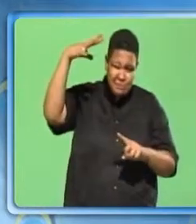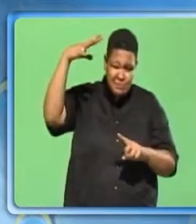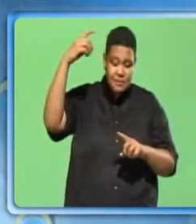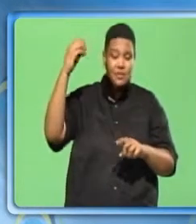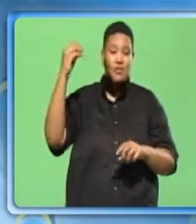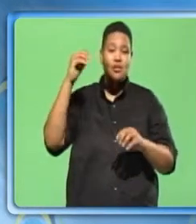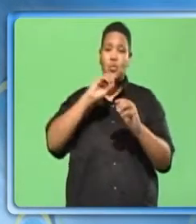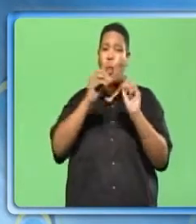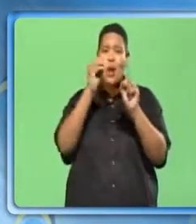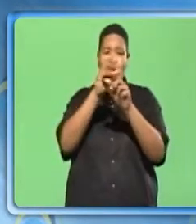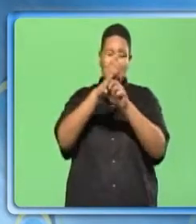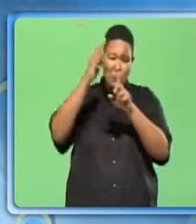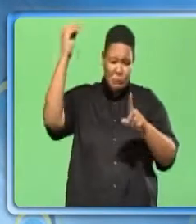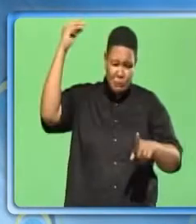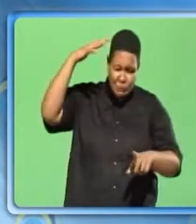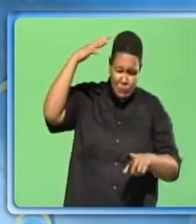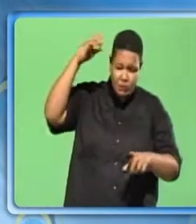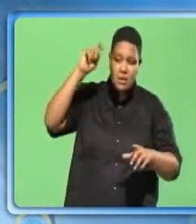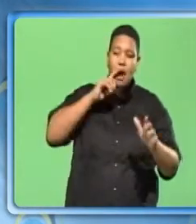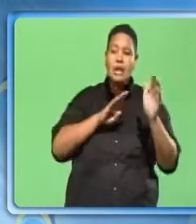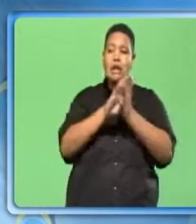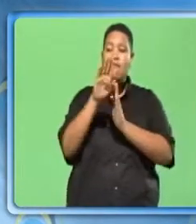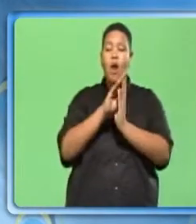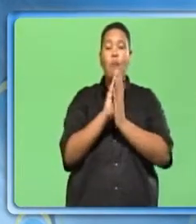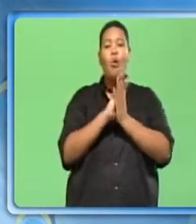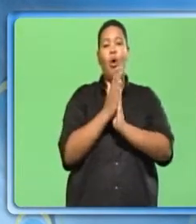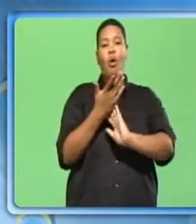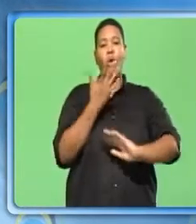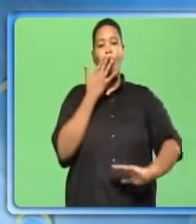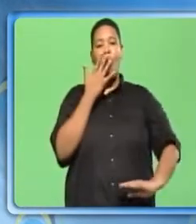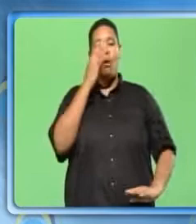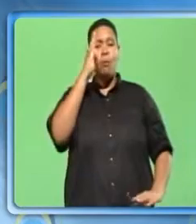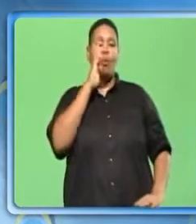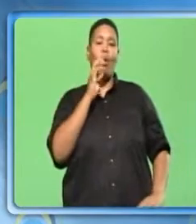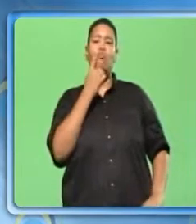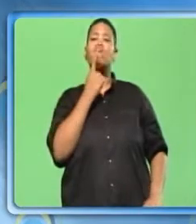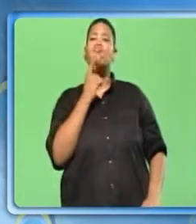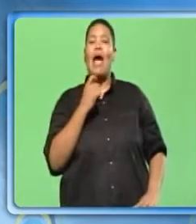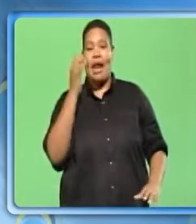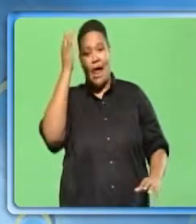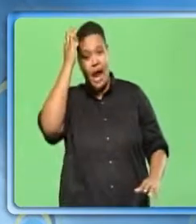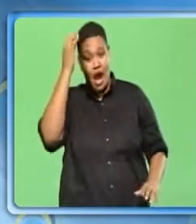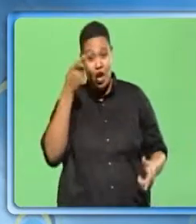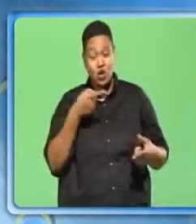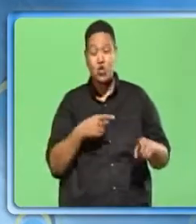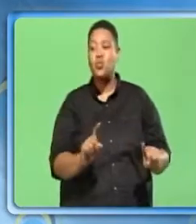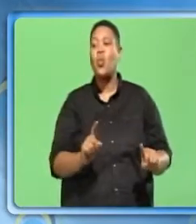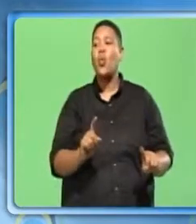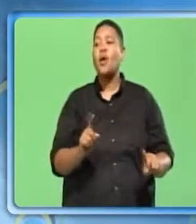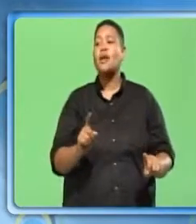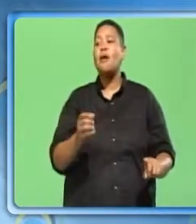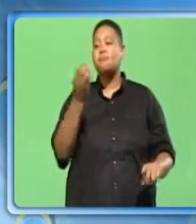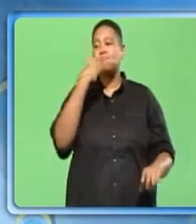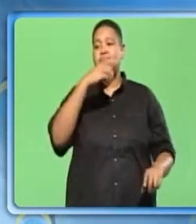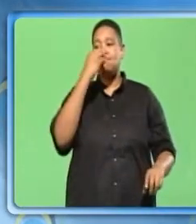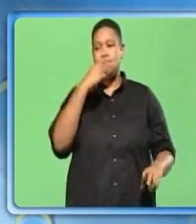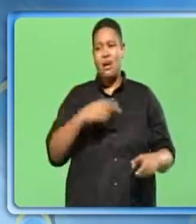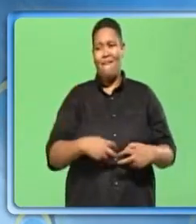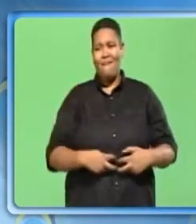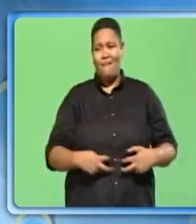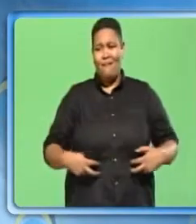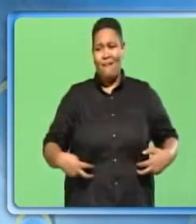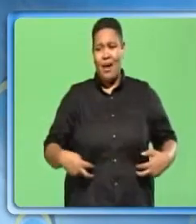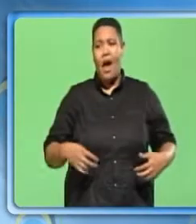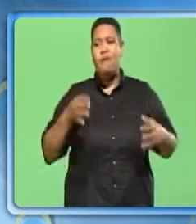sun, can develop brownish red hair. Another example is that during a fast, a genetically fat person will